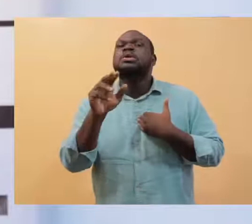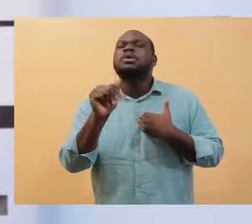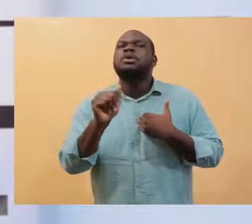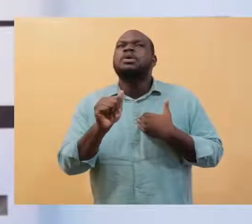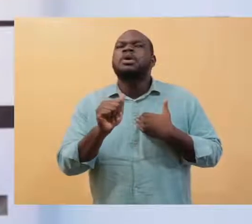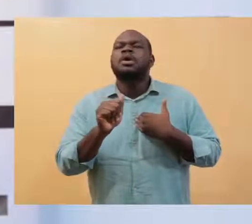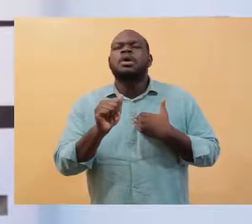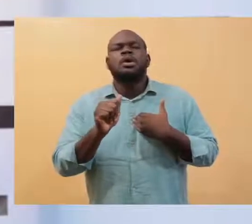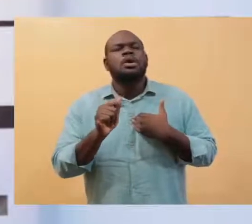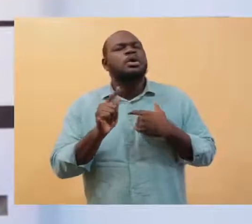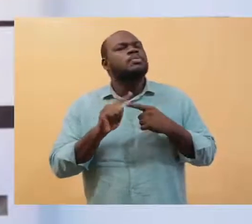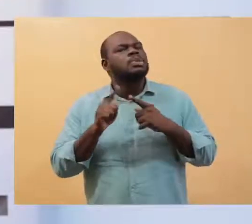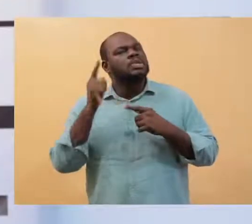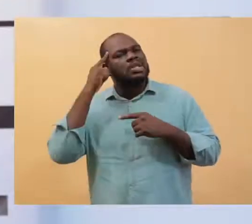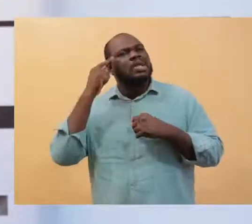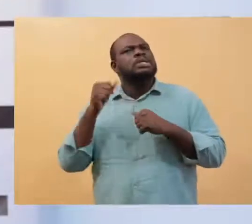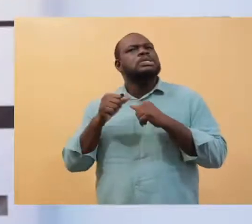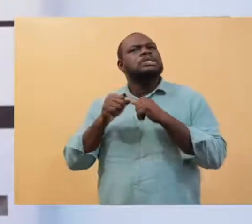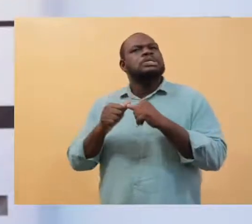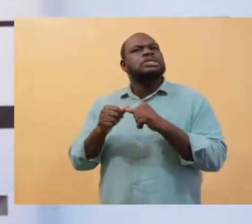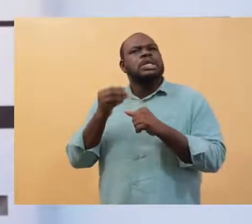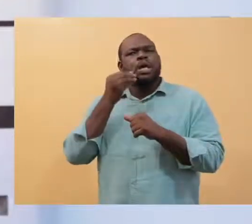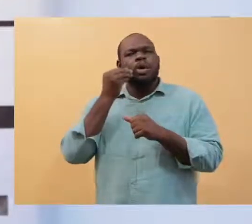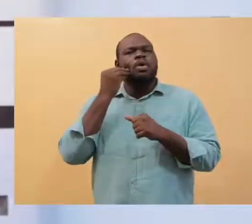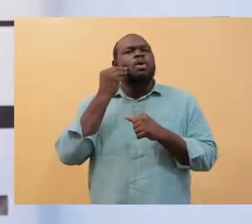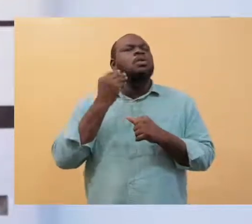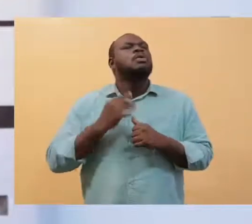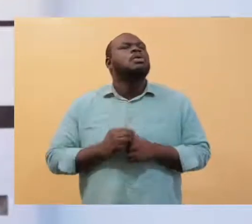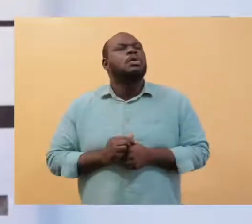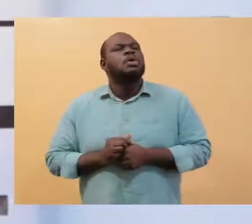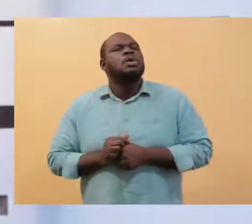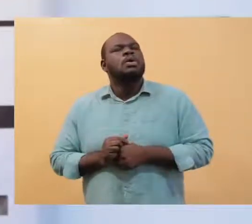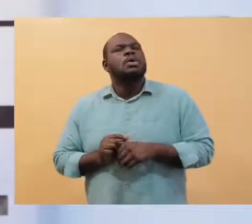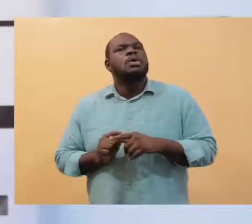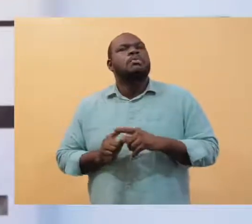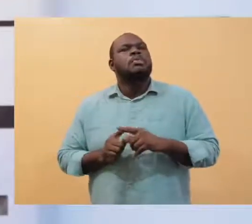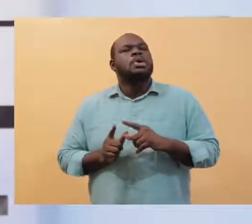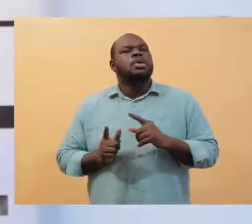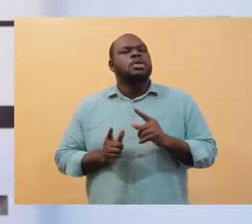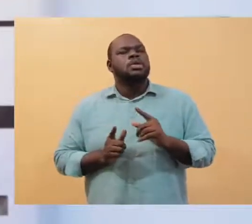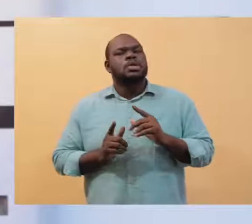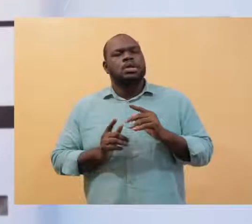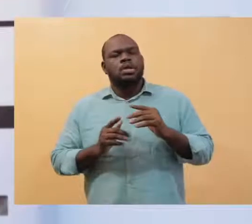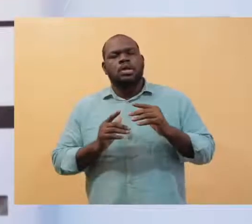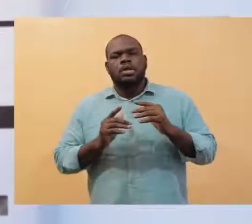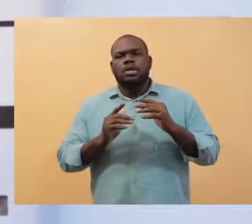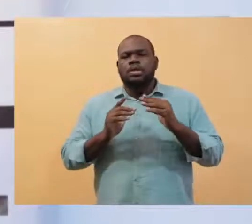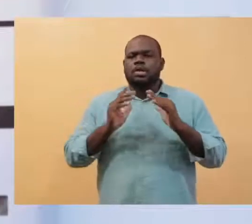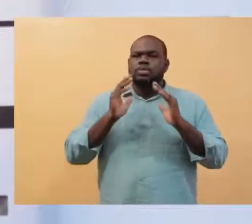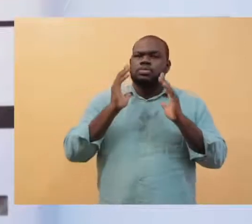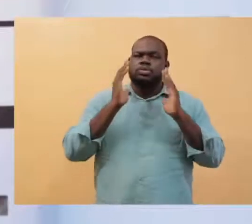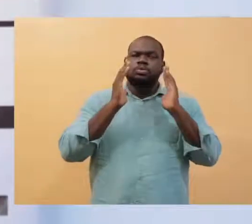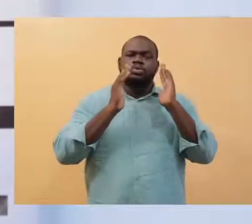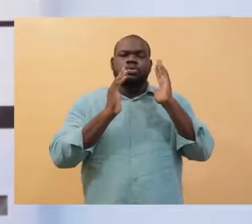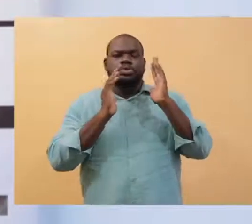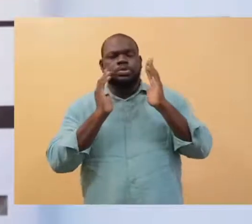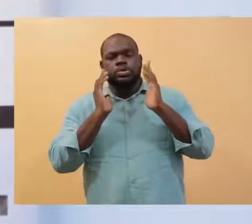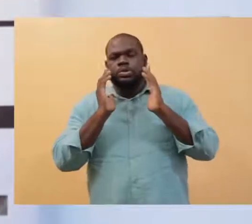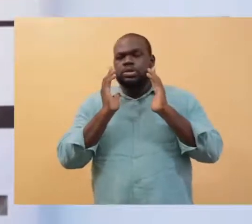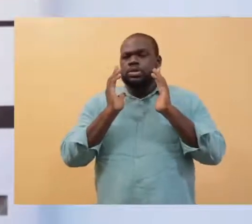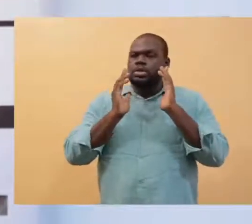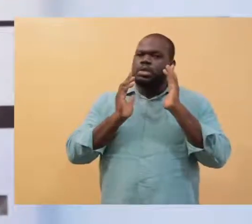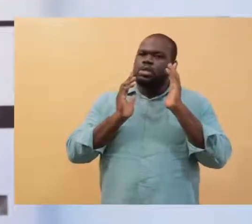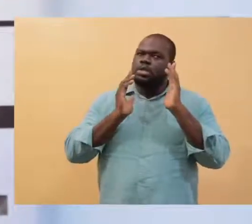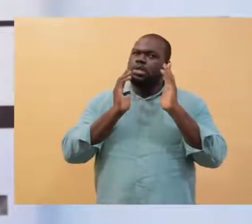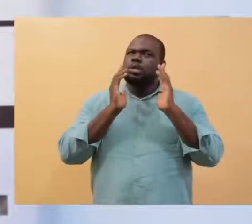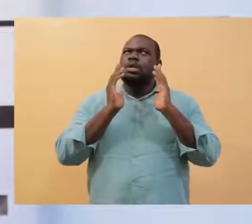I could ride this out at home. Within a few more days, I was slipping in and out of consciousness, and